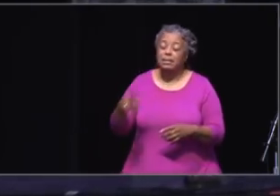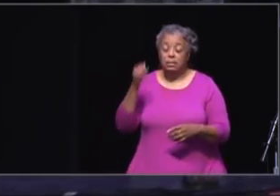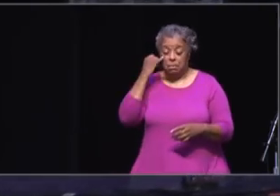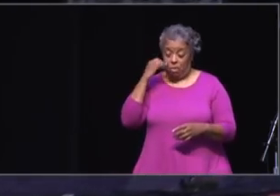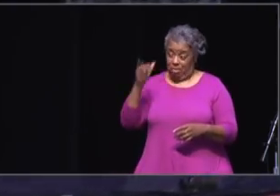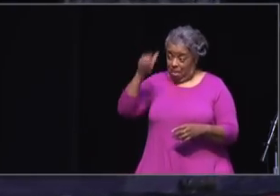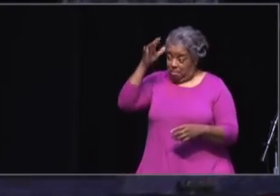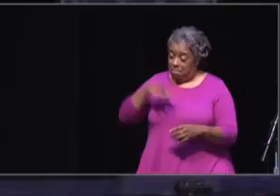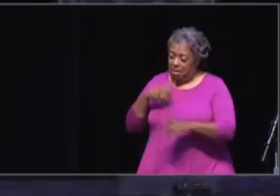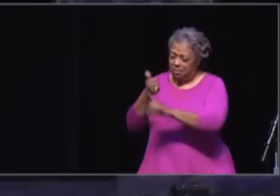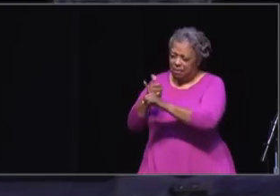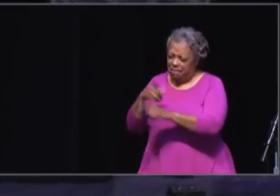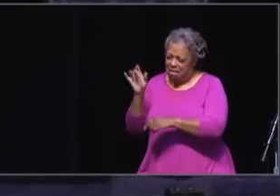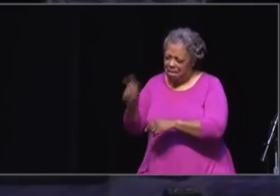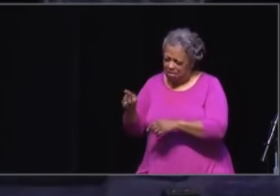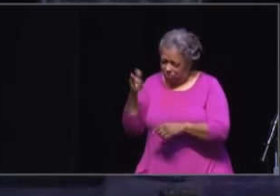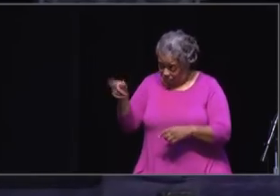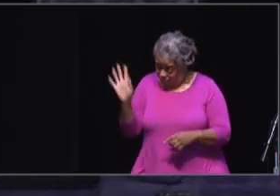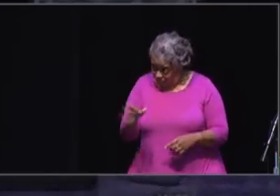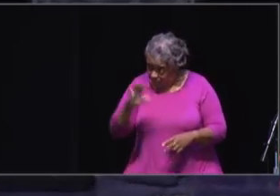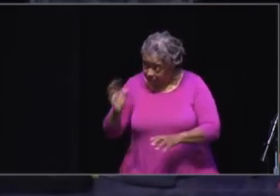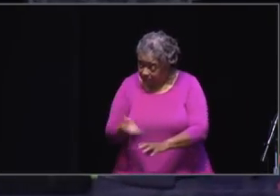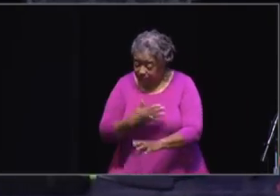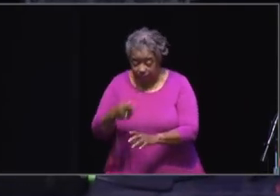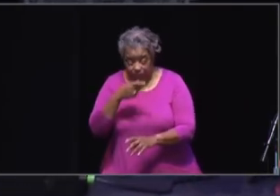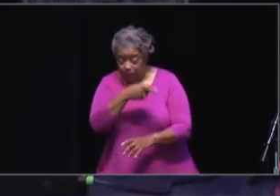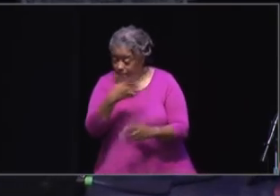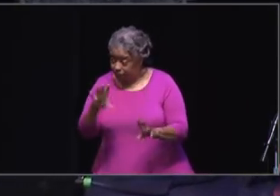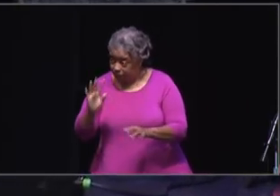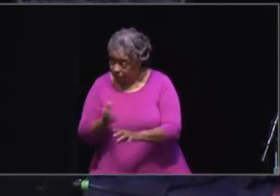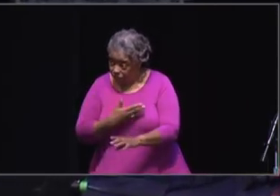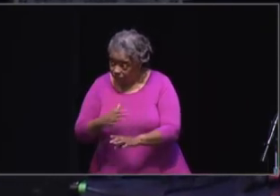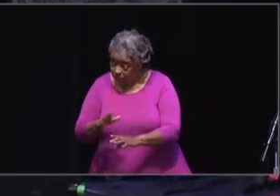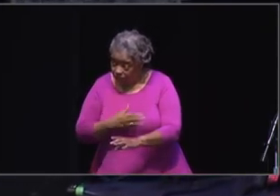he ask you if I was